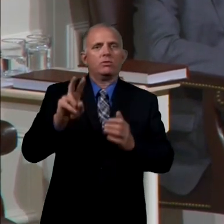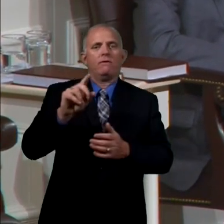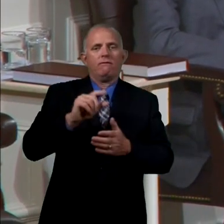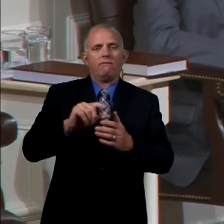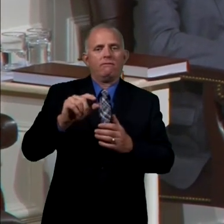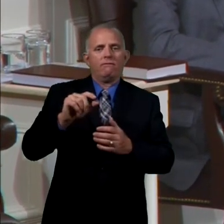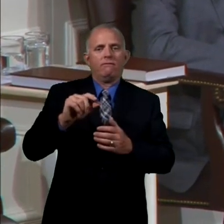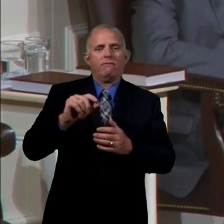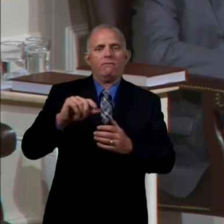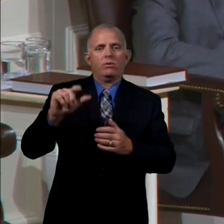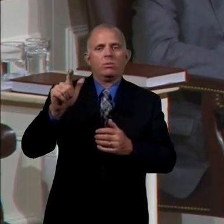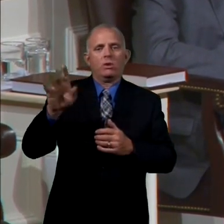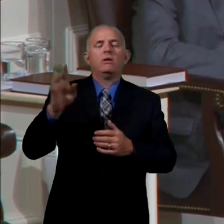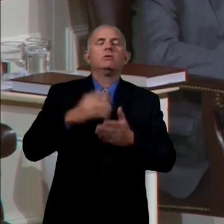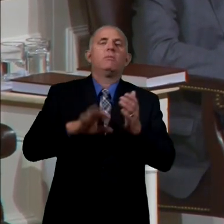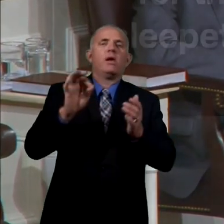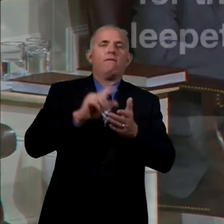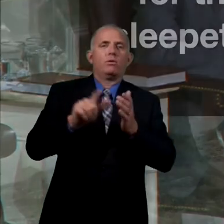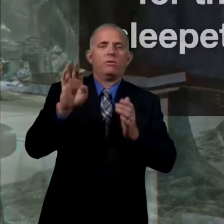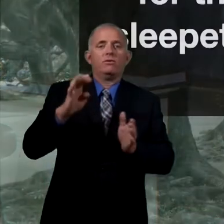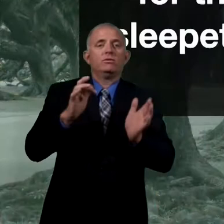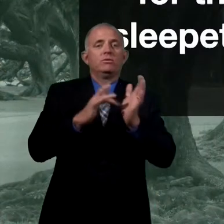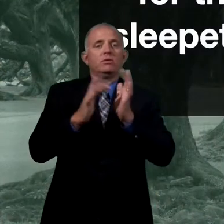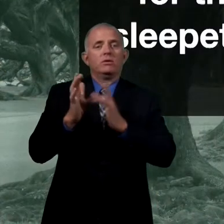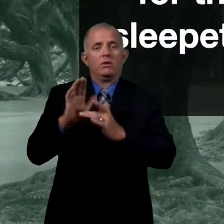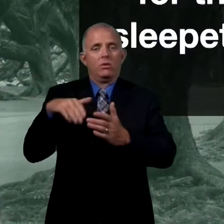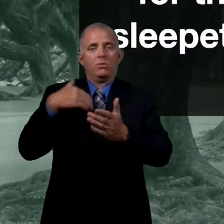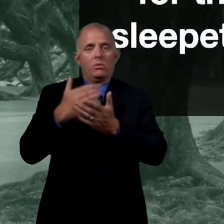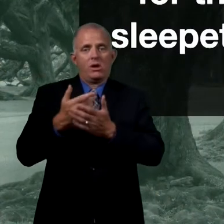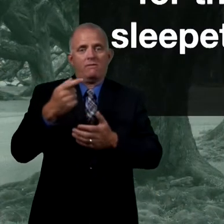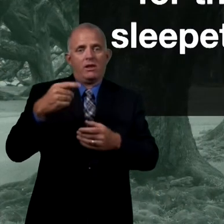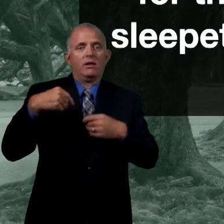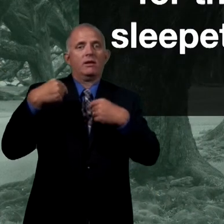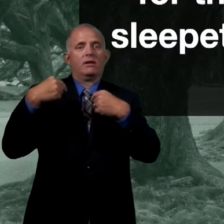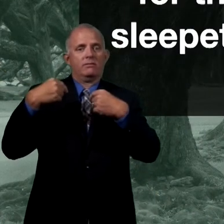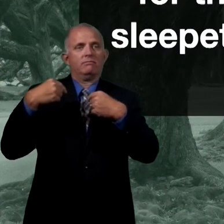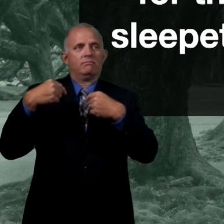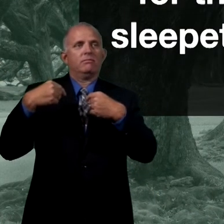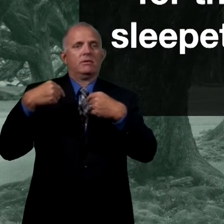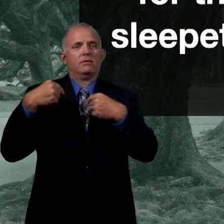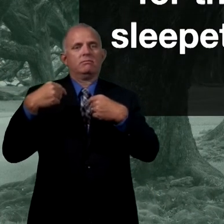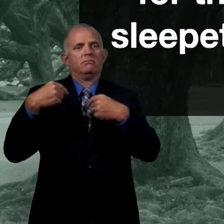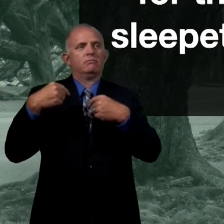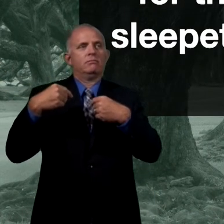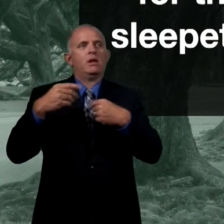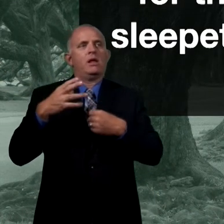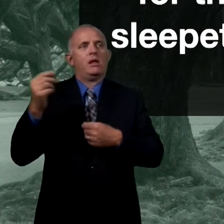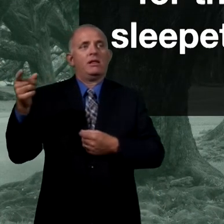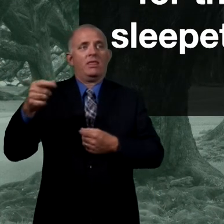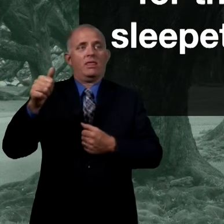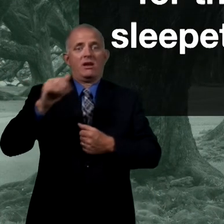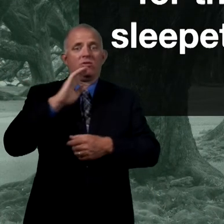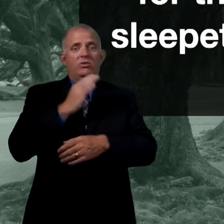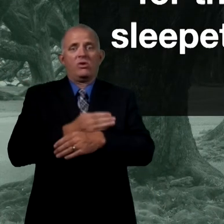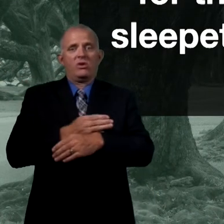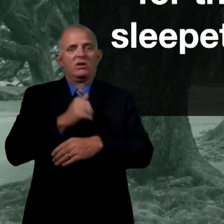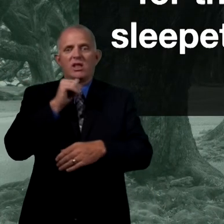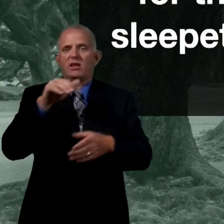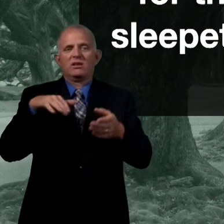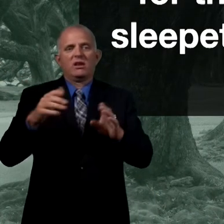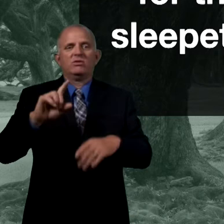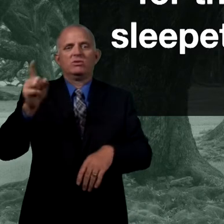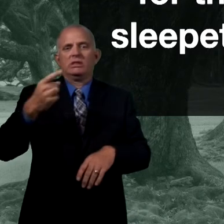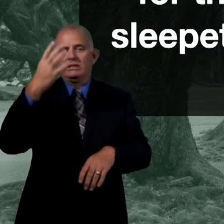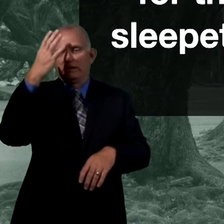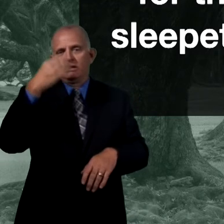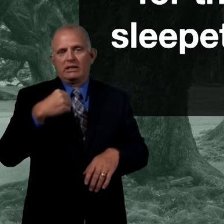he arrives at this house, "Give place, for the maid is not dead but sleepeth." And they said, "Oh,